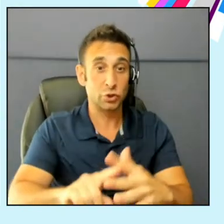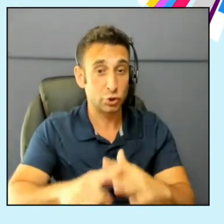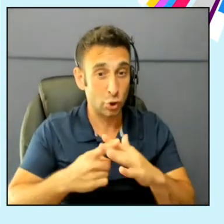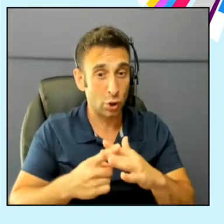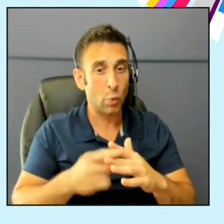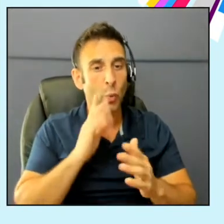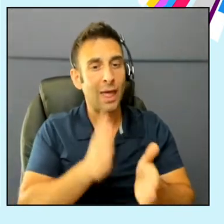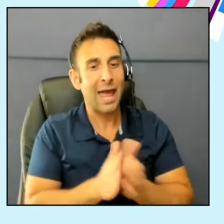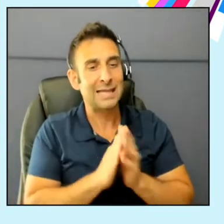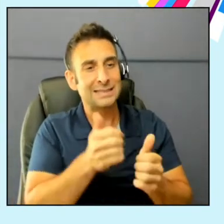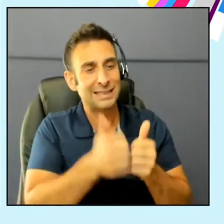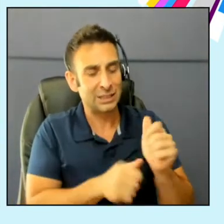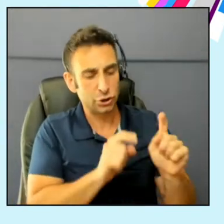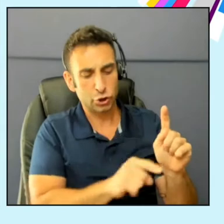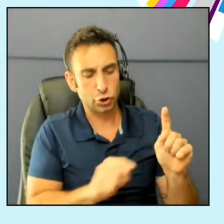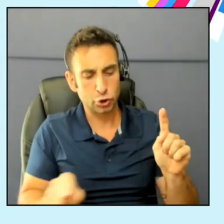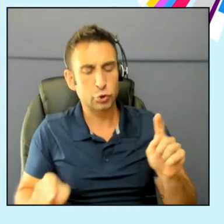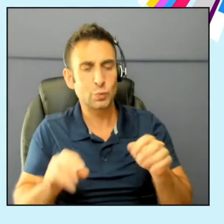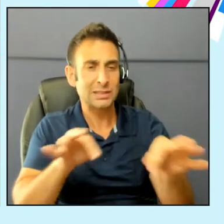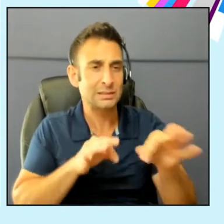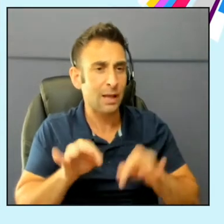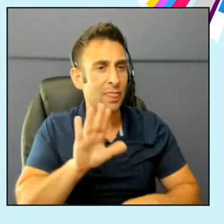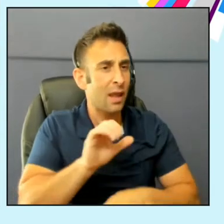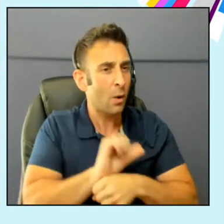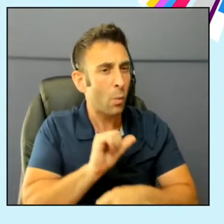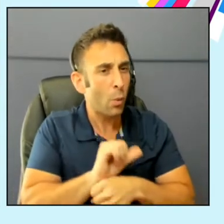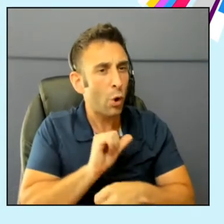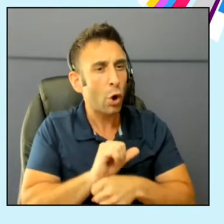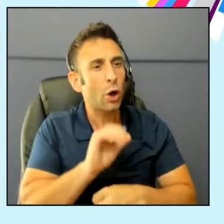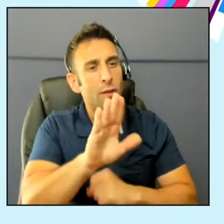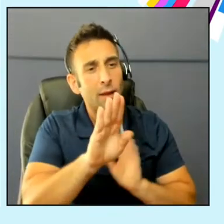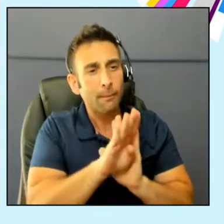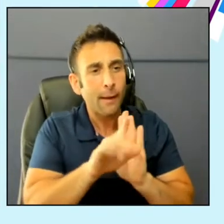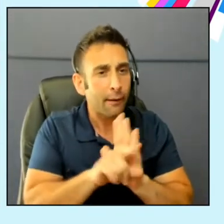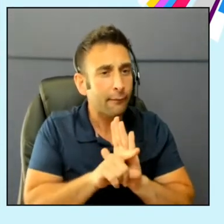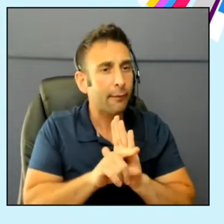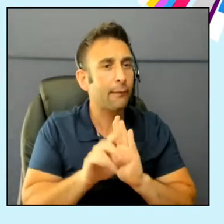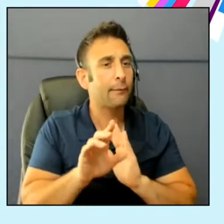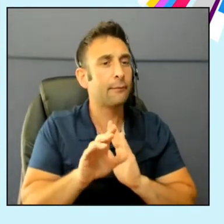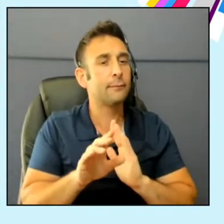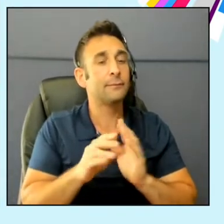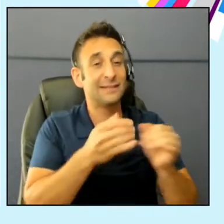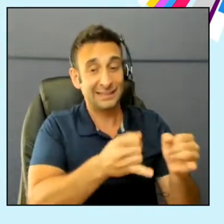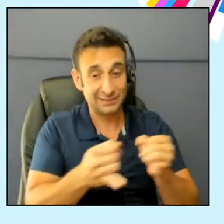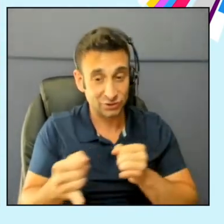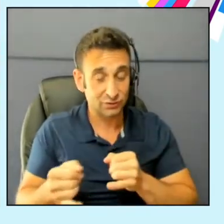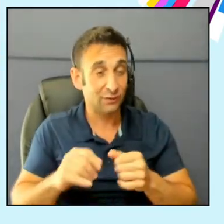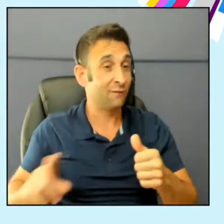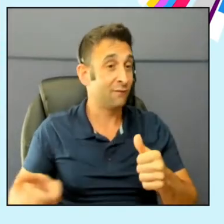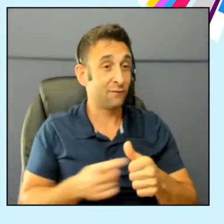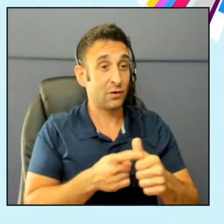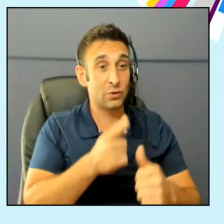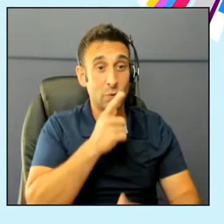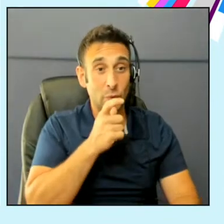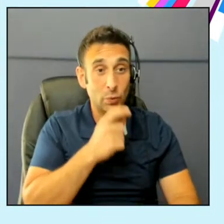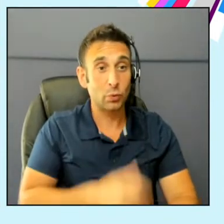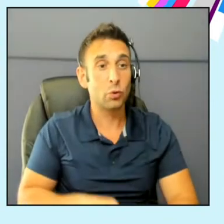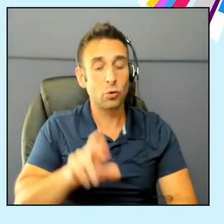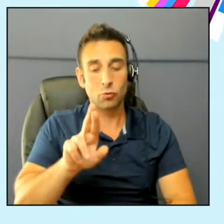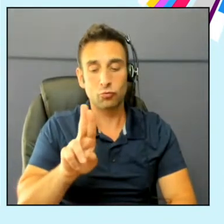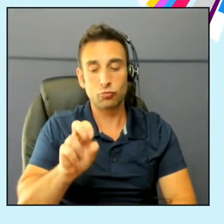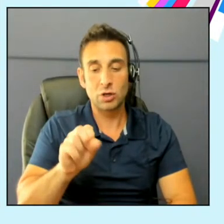a brief overview of their work and experience individually. With that, let me start with Rashmi.